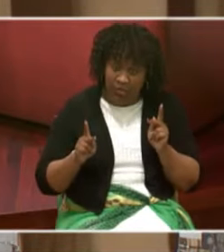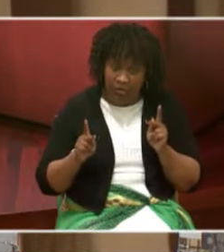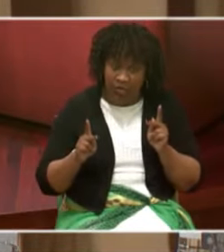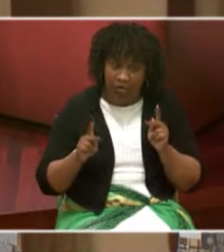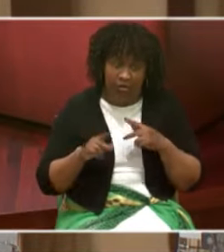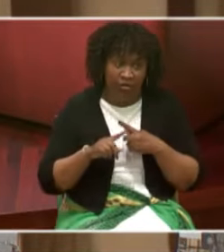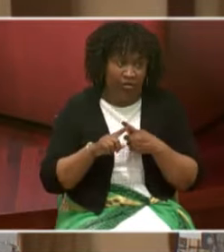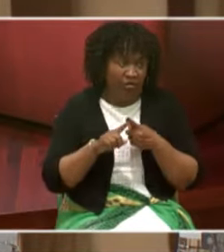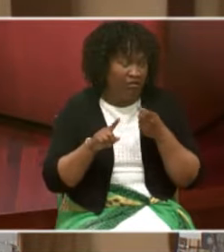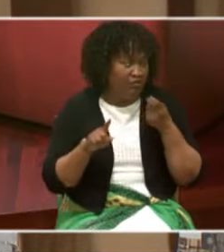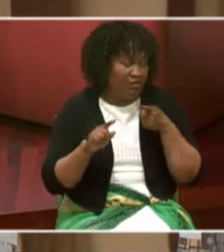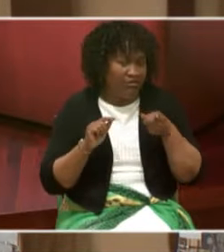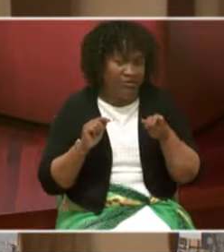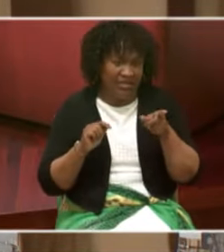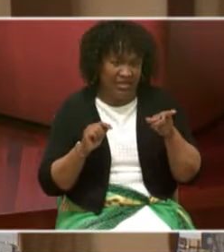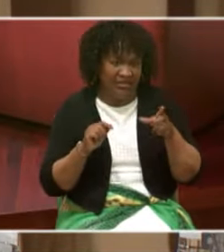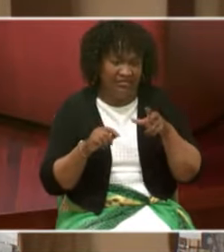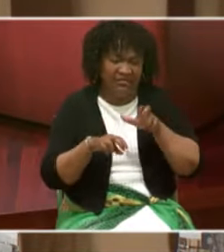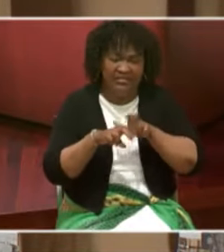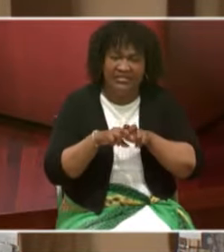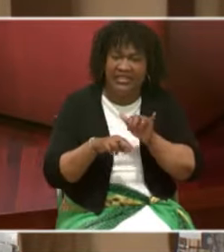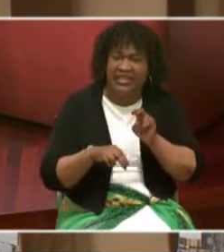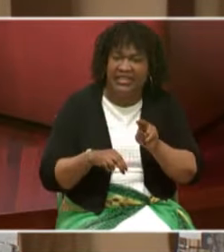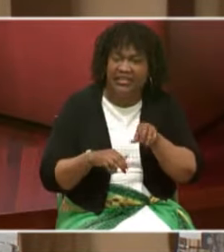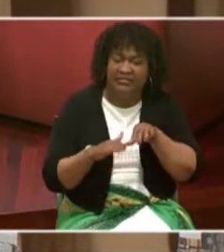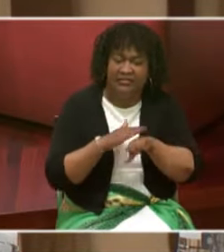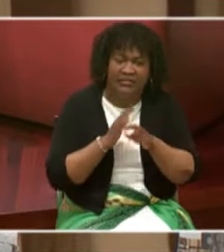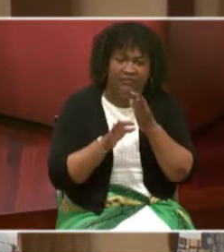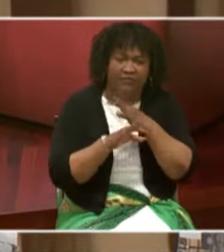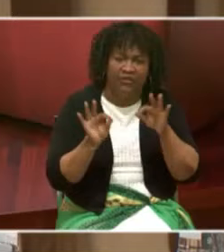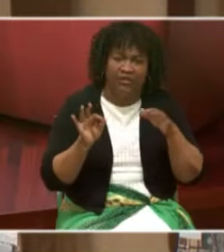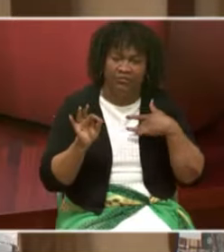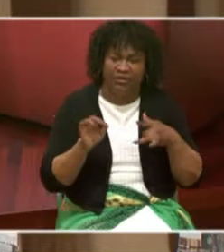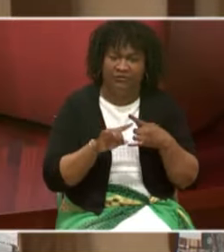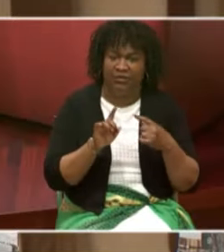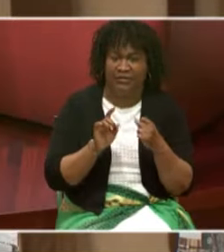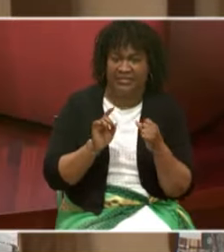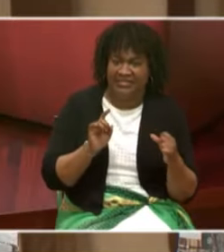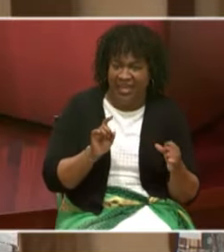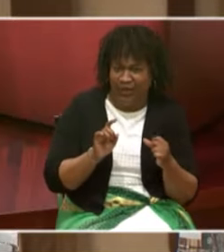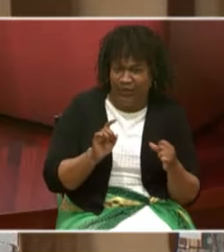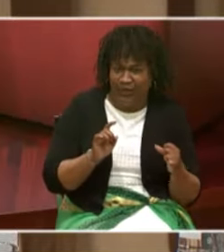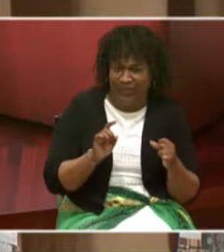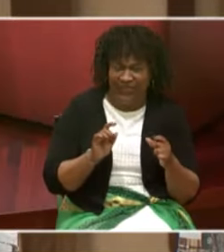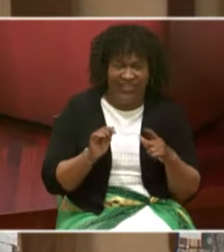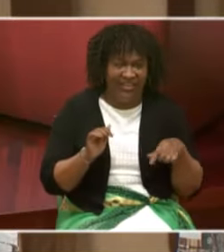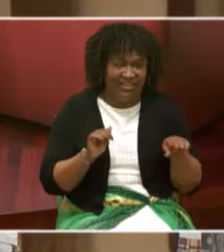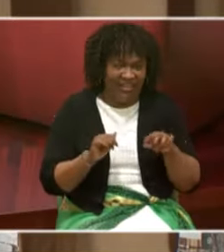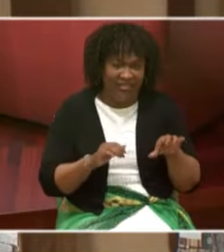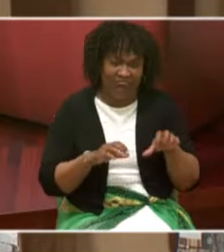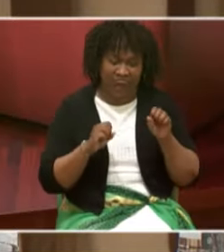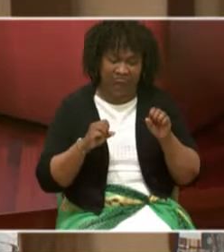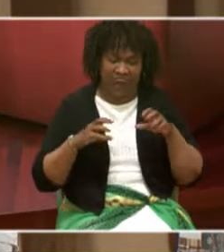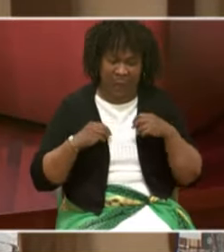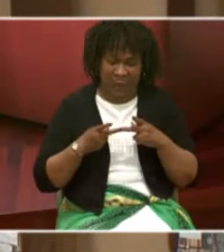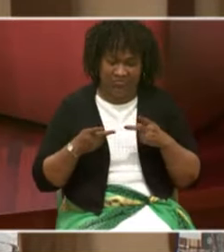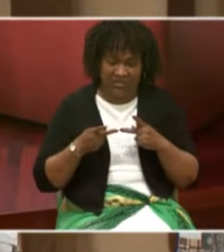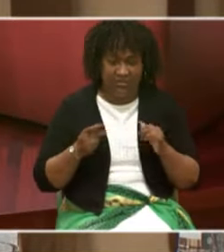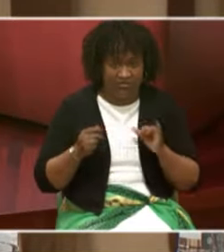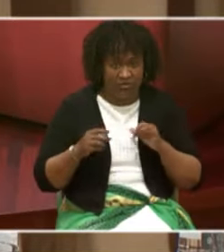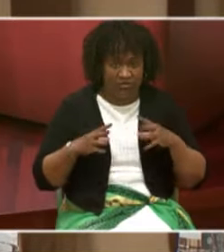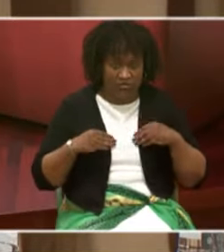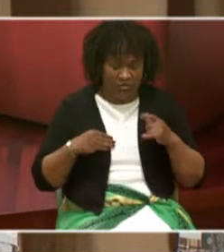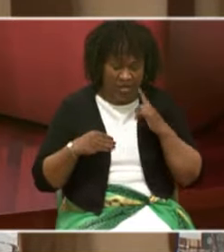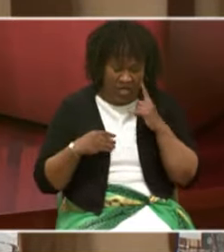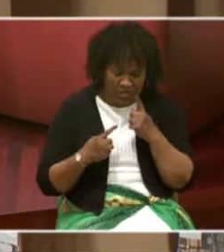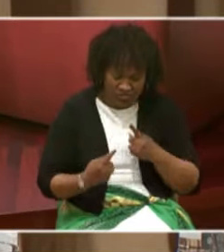As you heard me say earlier, in 1961, when we arrived at the Greyhound bus station in Montgomery, the police department in the city of